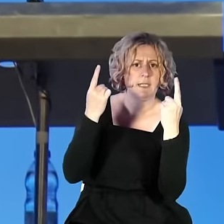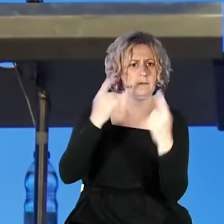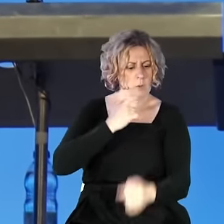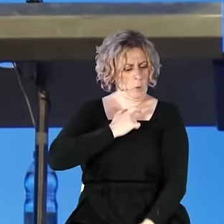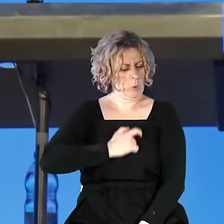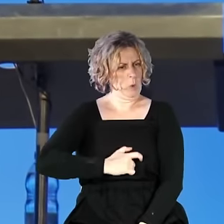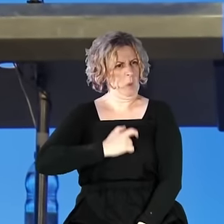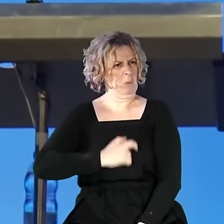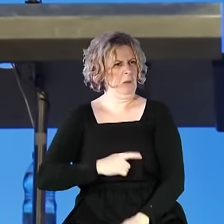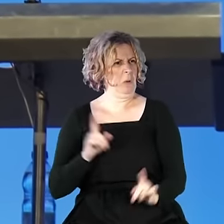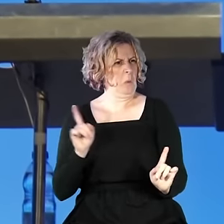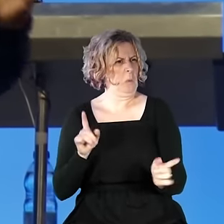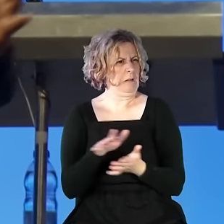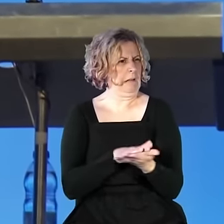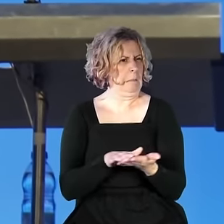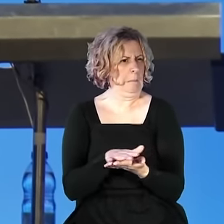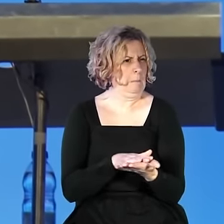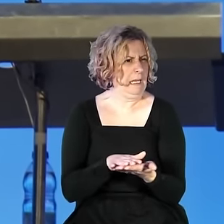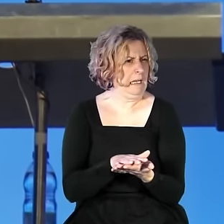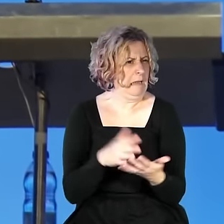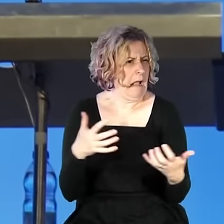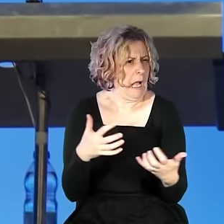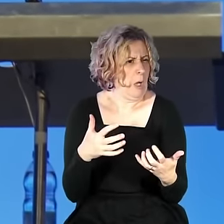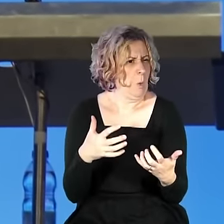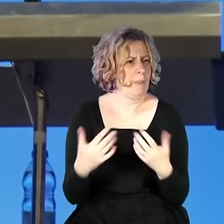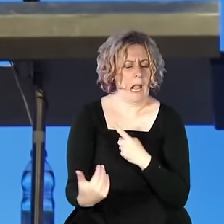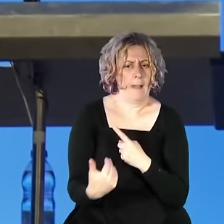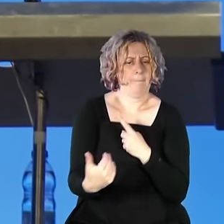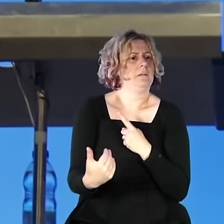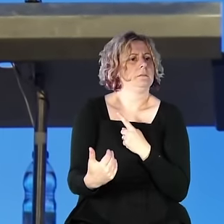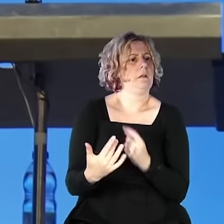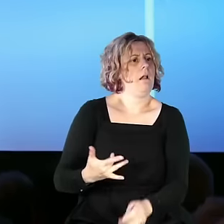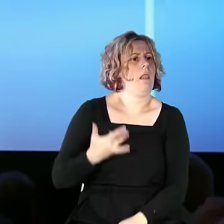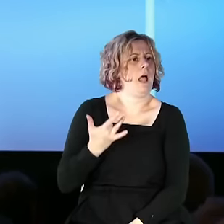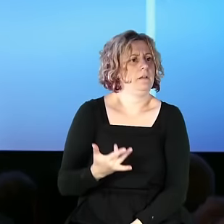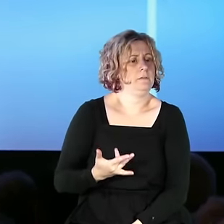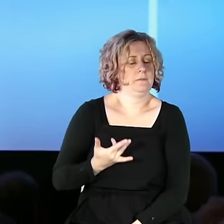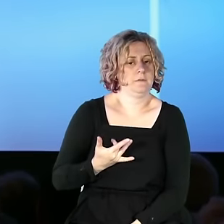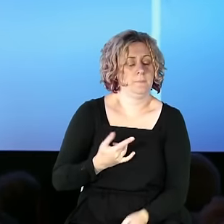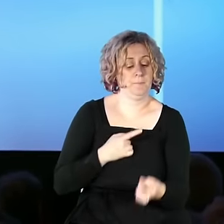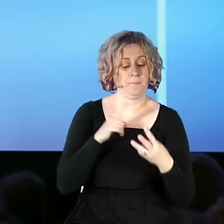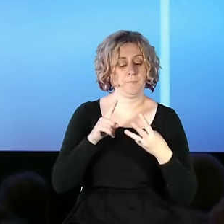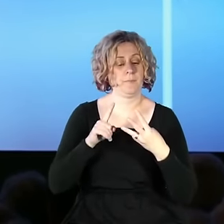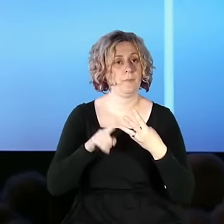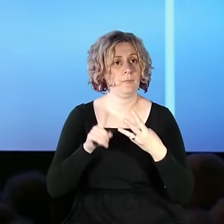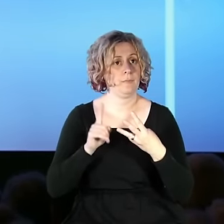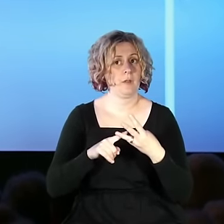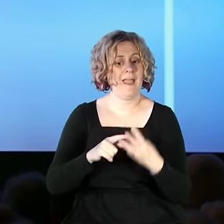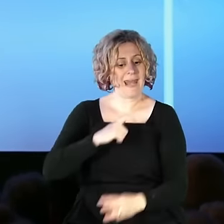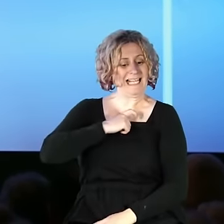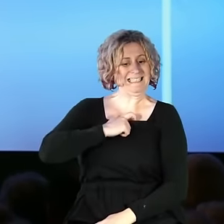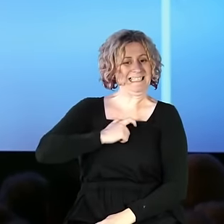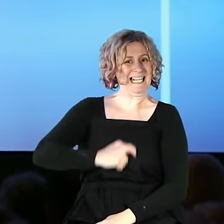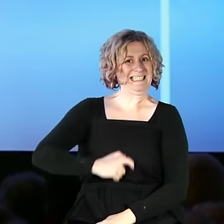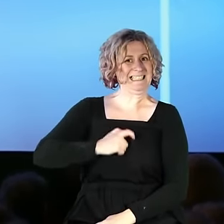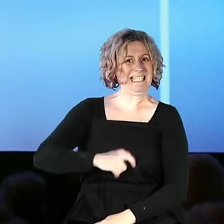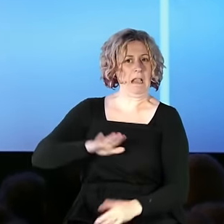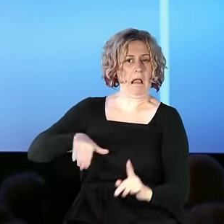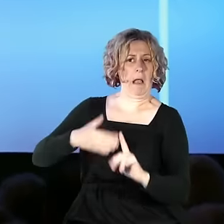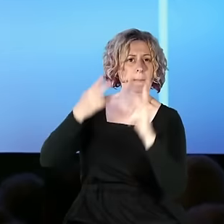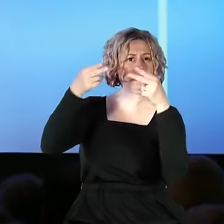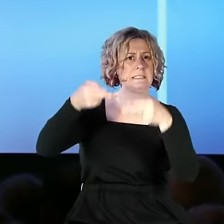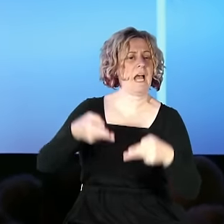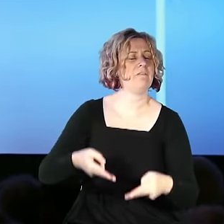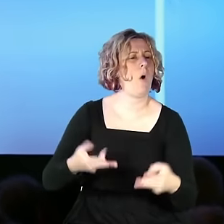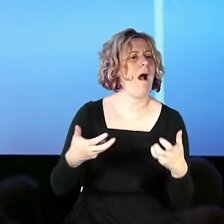what it is to be human, and how that impacts our day-to-day life. Then there's a book by Paul Mallard, An Identity to Die For, which looks at how the